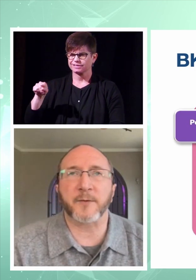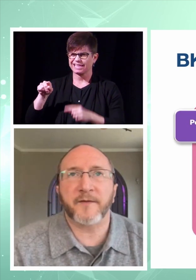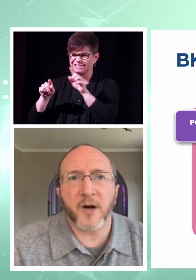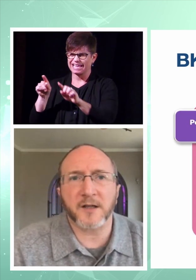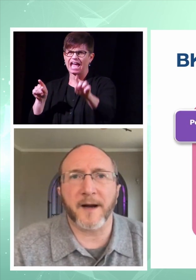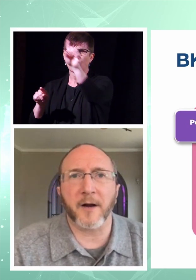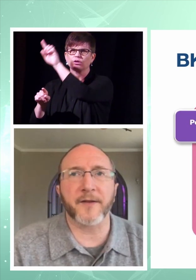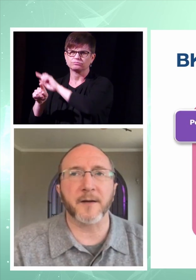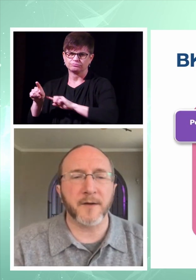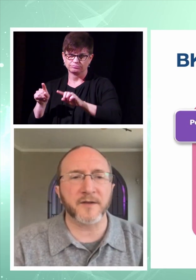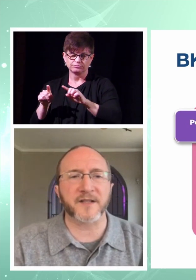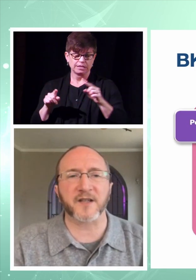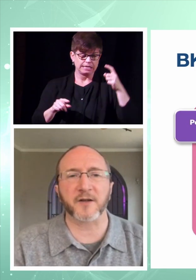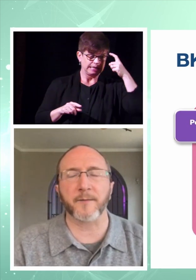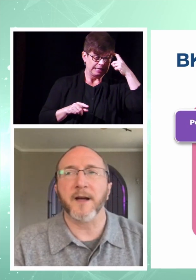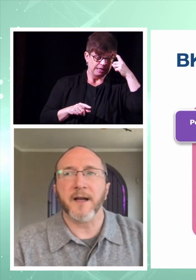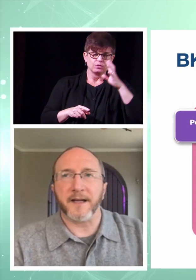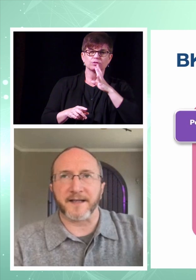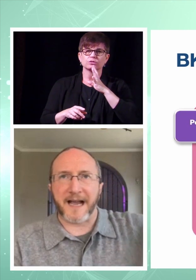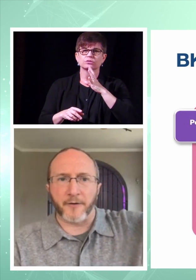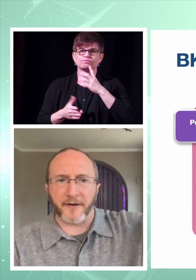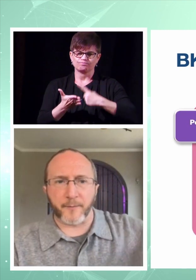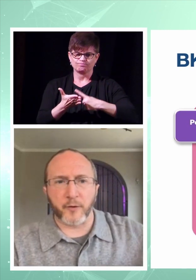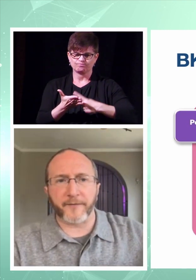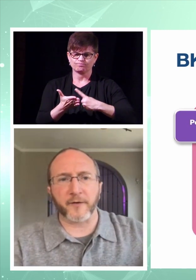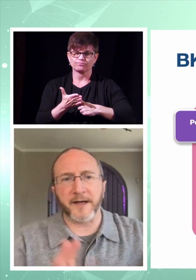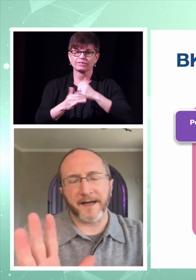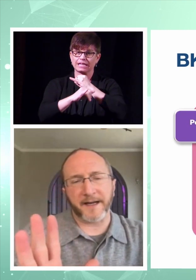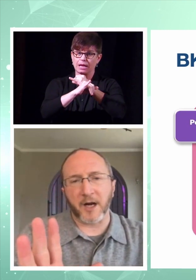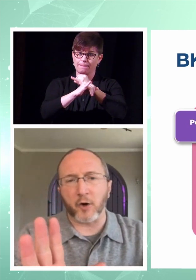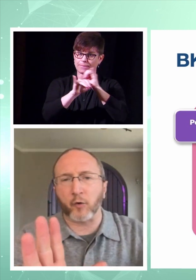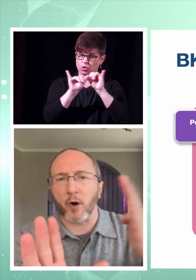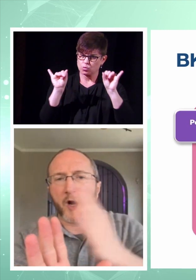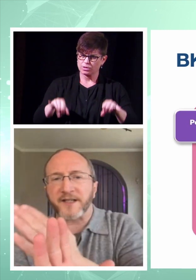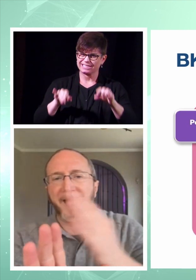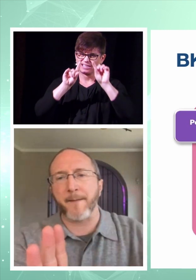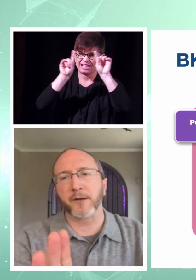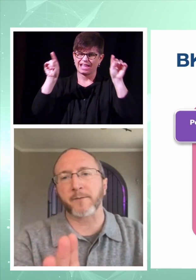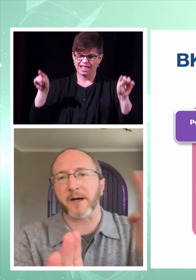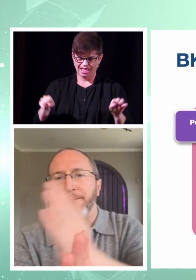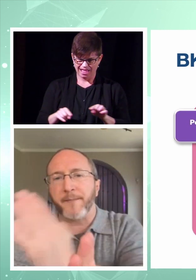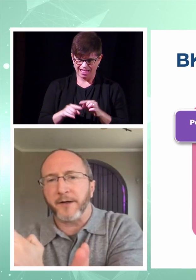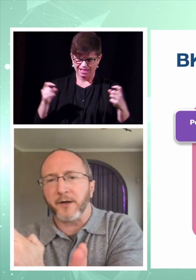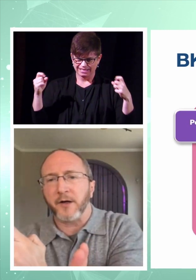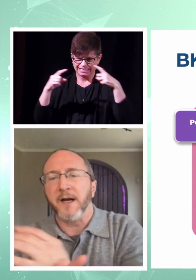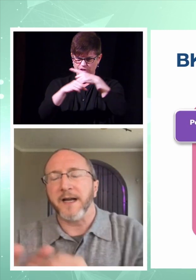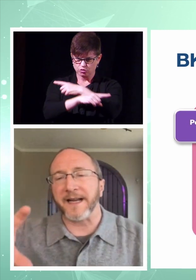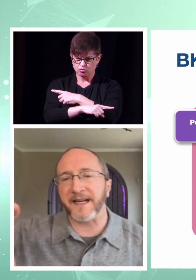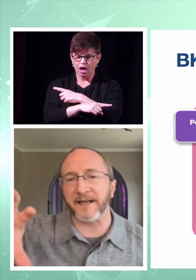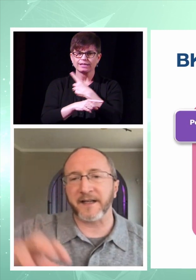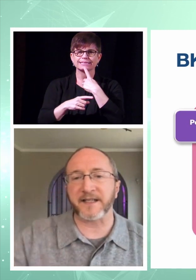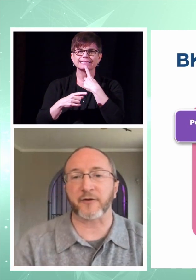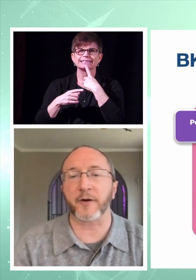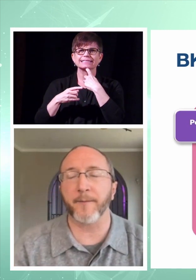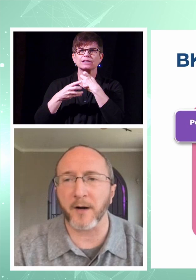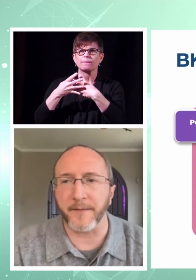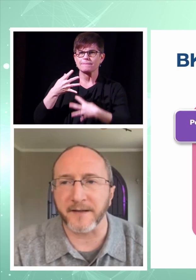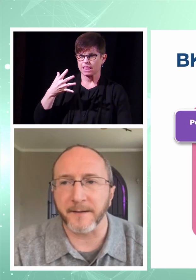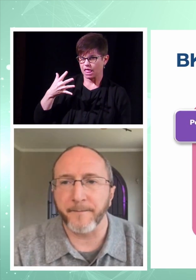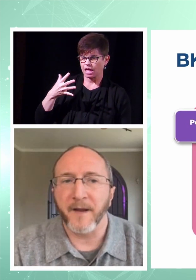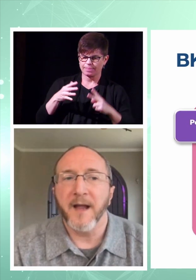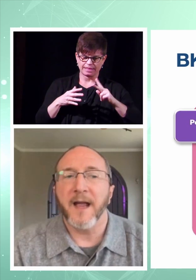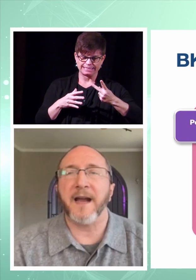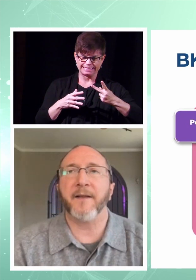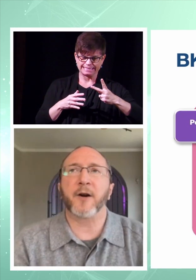so as we've talked about, the immune system is out in the periphery and it can cross that blood-brain barrier and get into the central